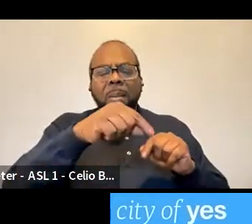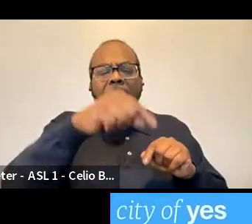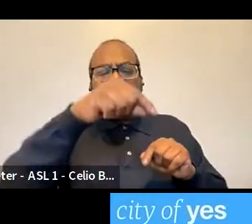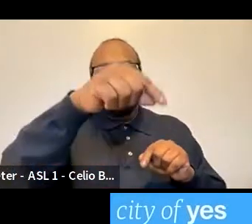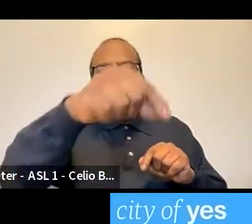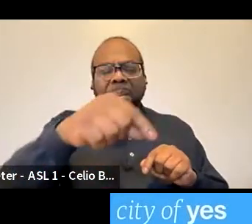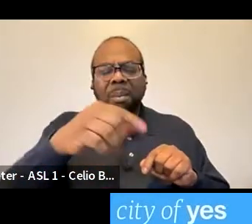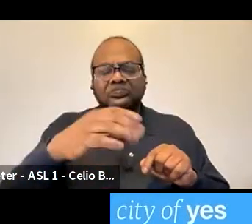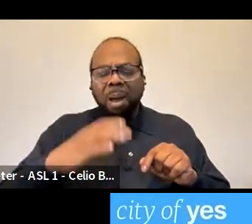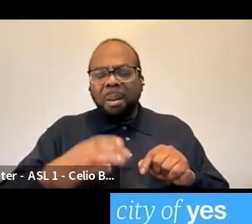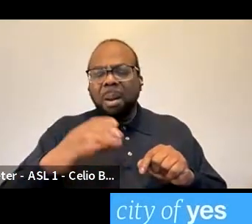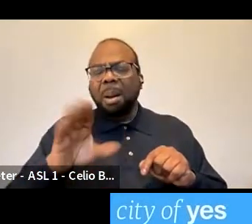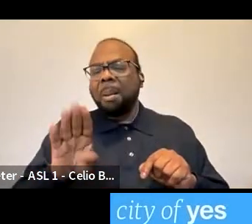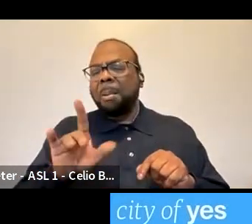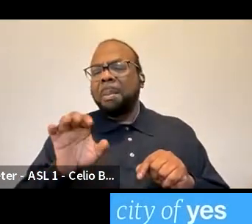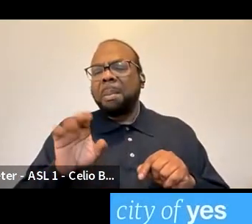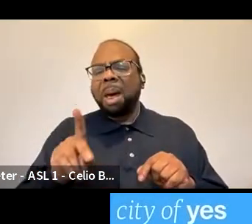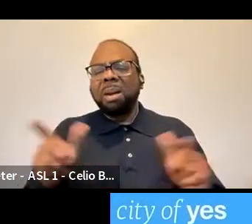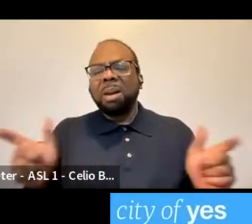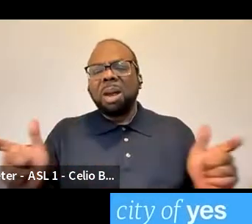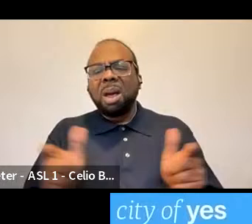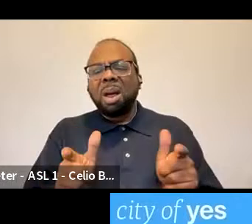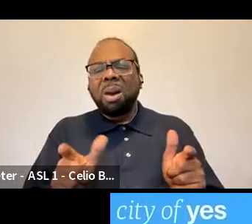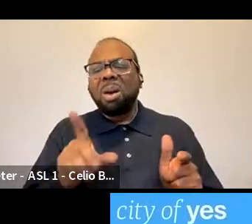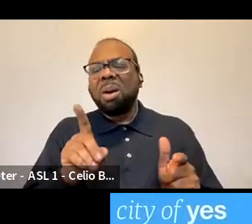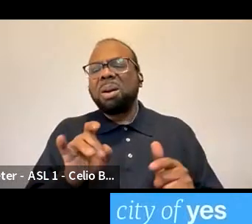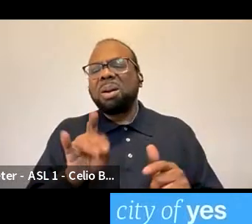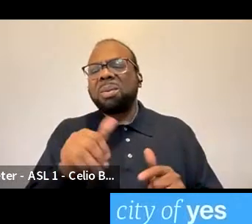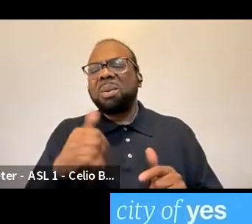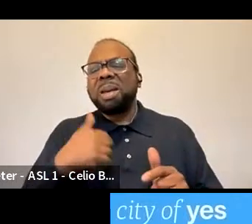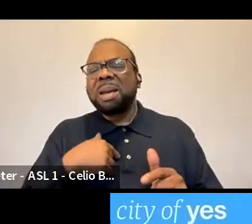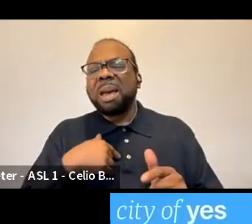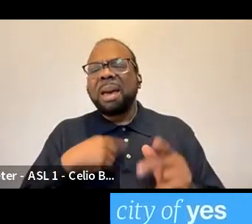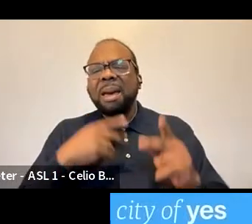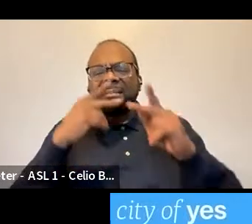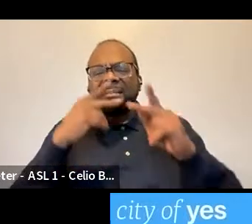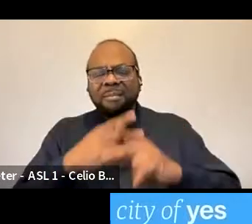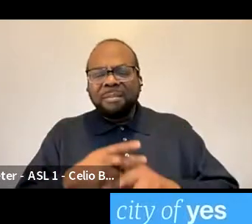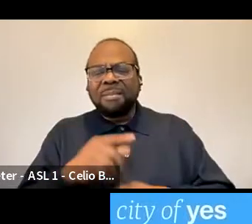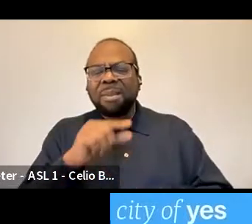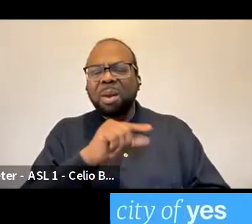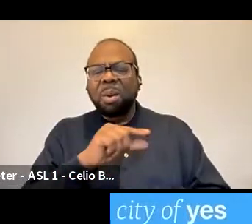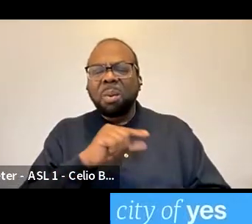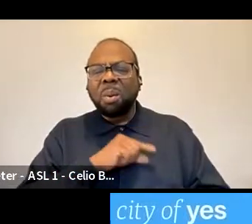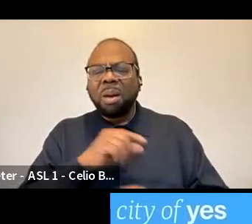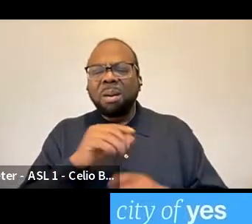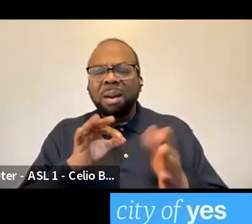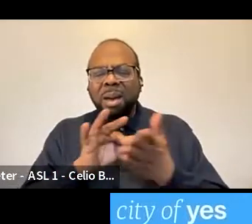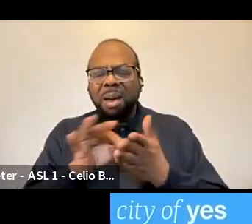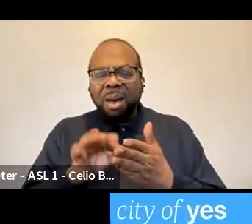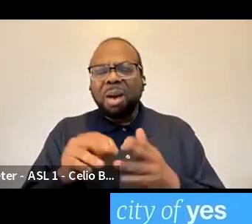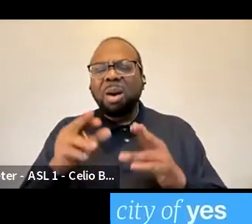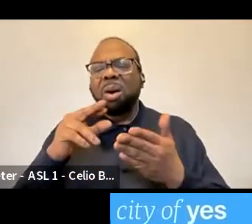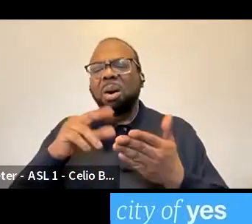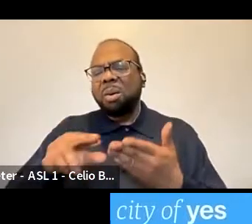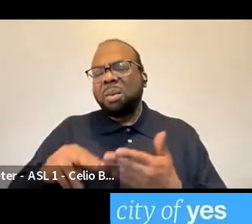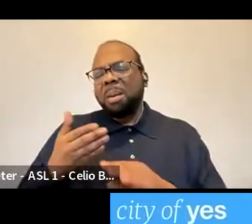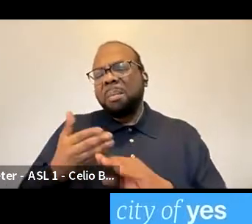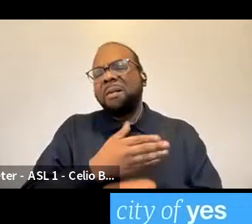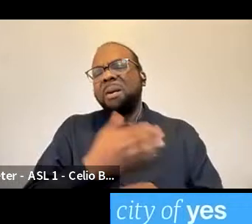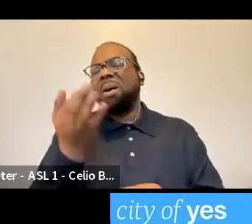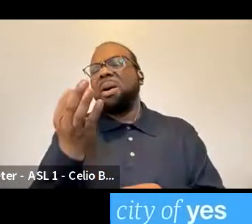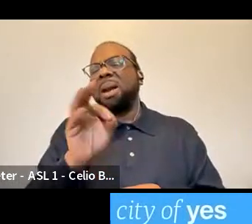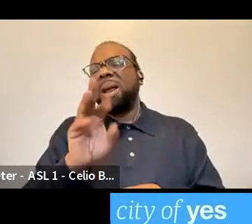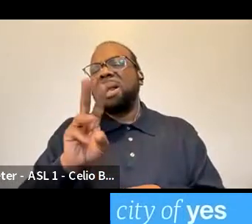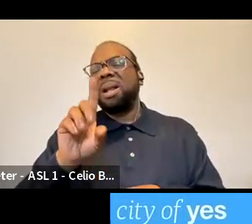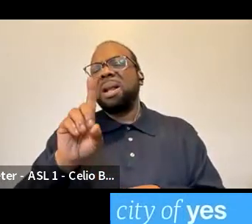patterns in the low-density areas. We did qualitative and quantitative research about those development patterns from before restrictive 1961 zoning and